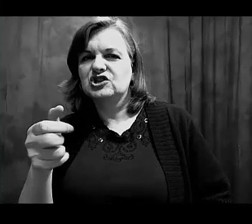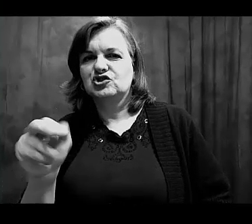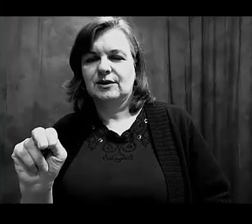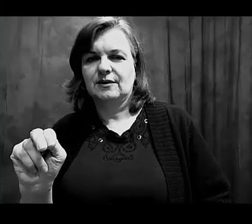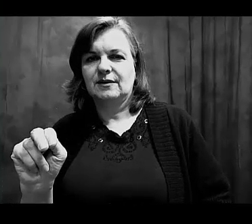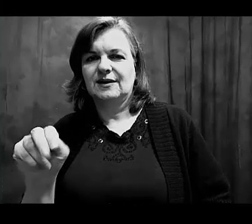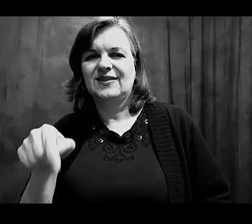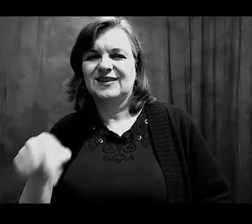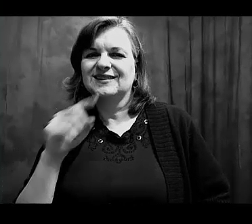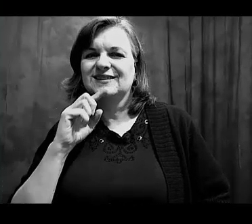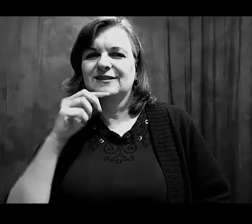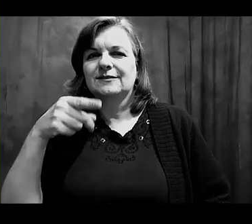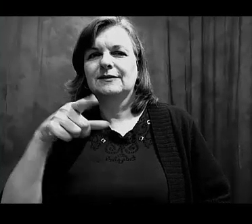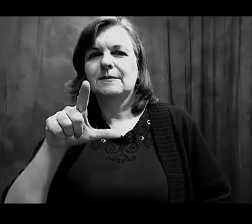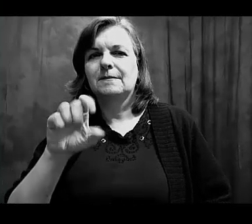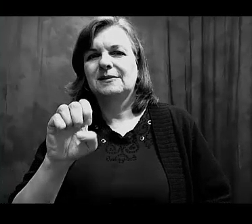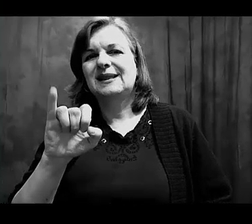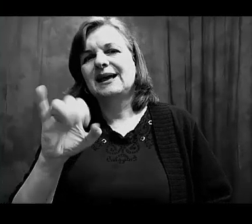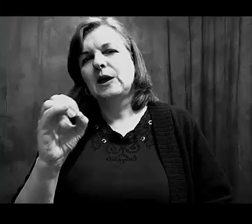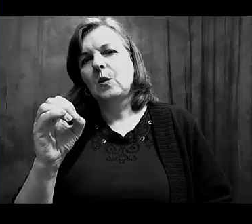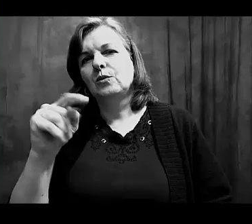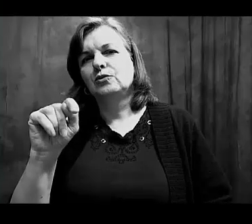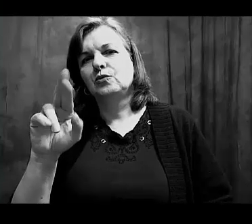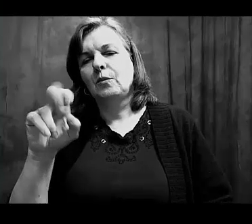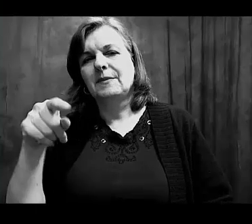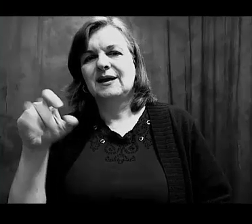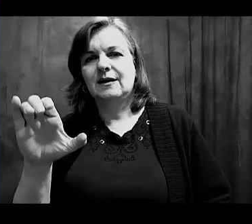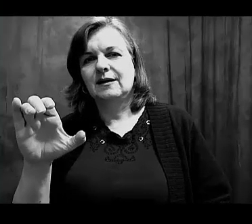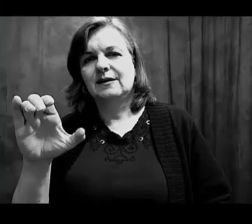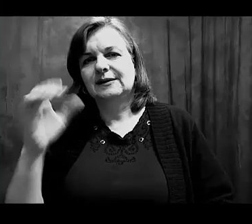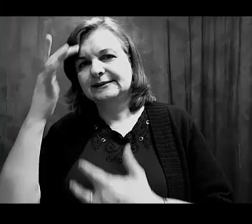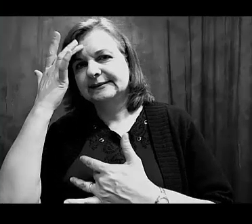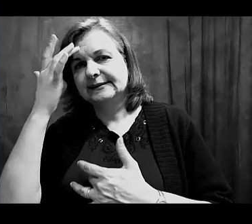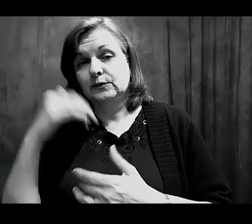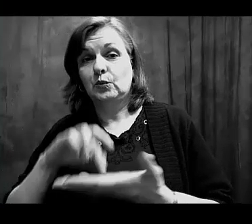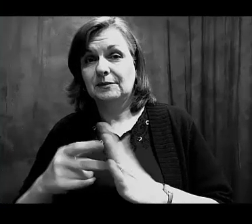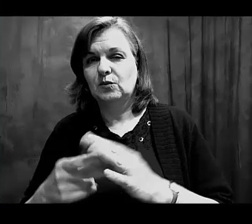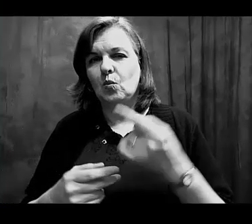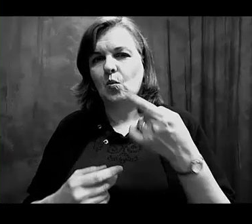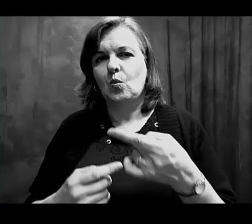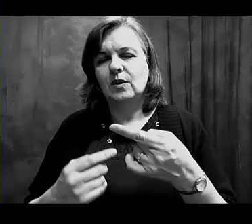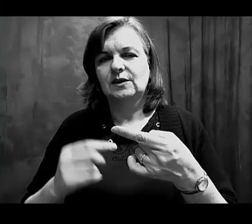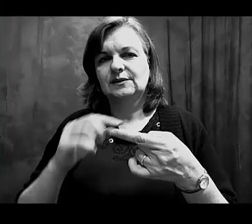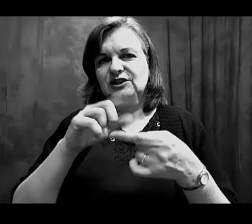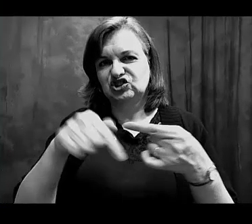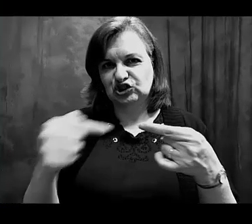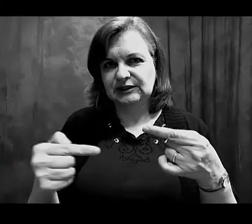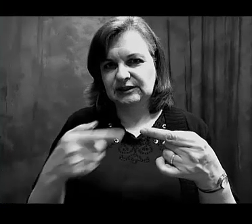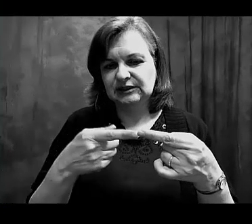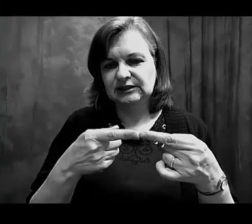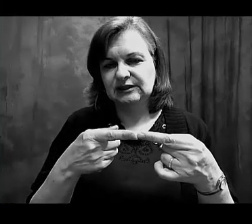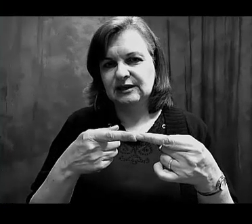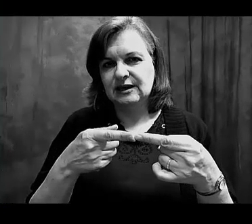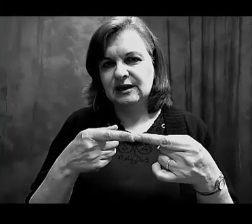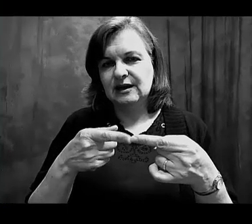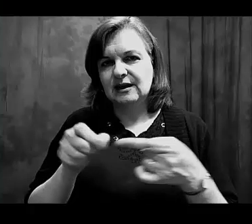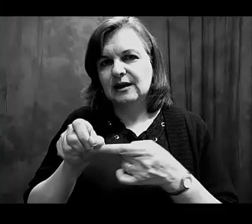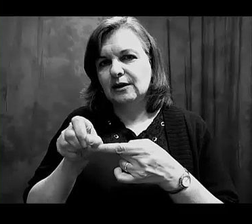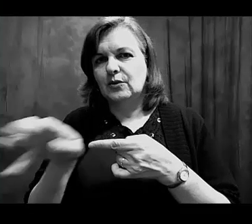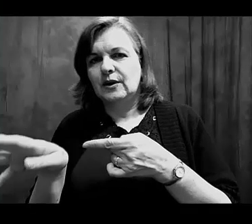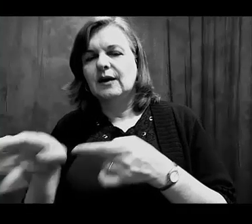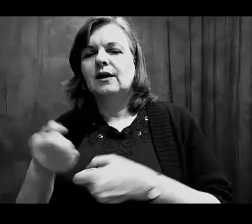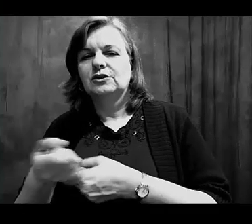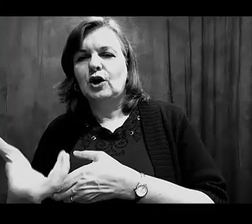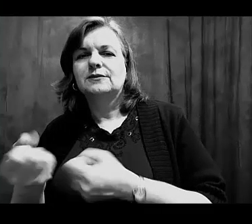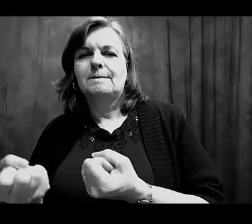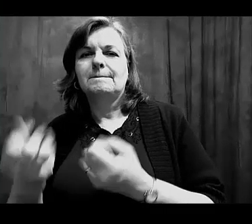have one gene that is expressed in multiple ways, or expressed